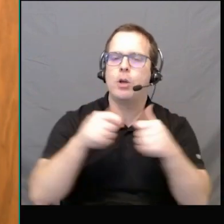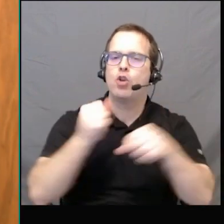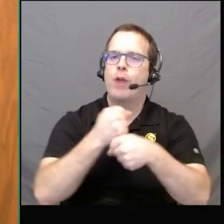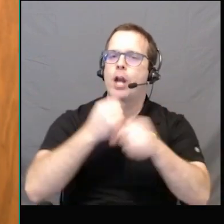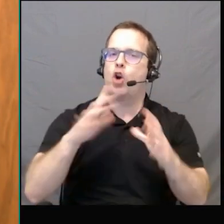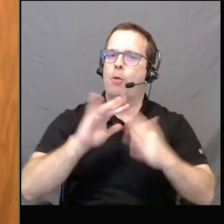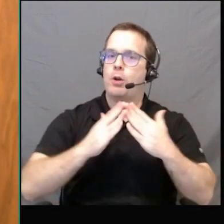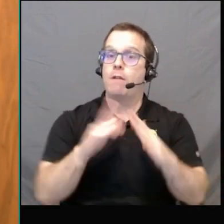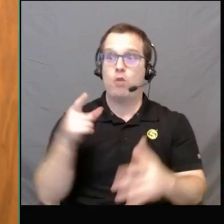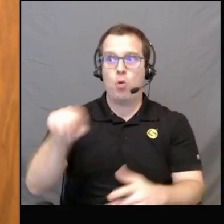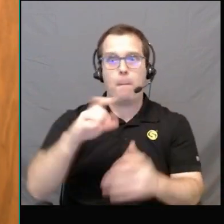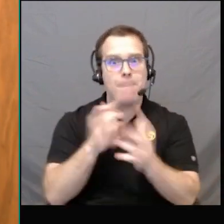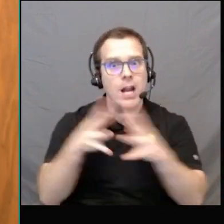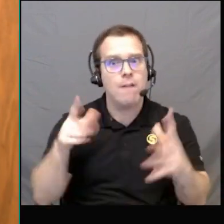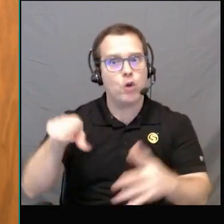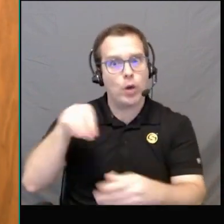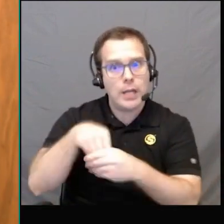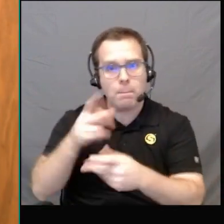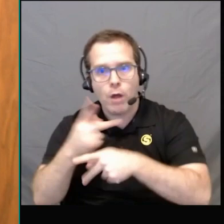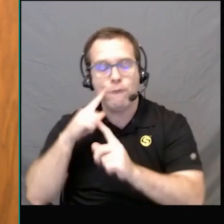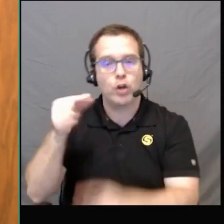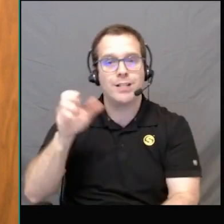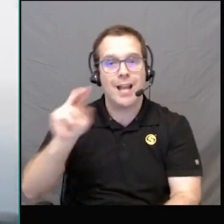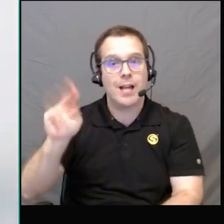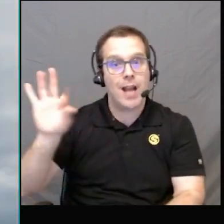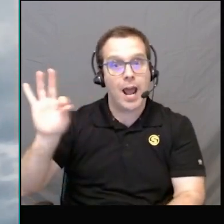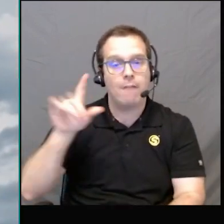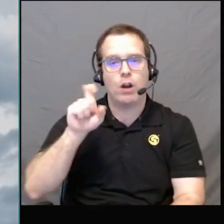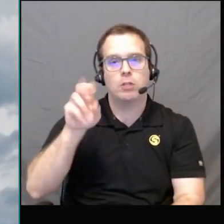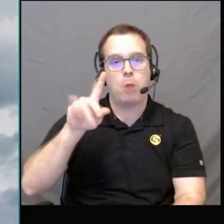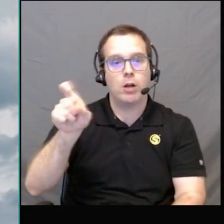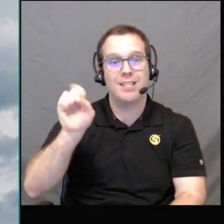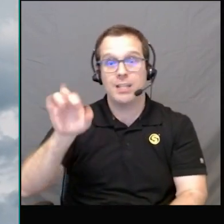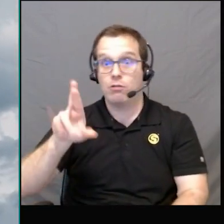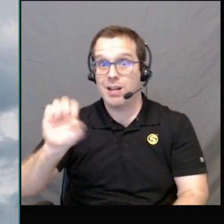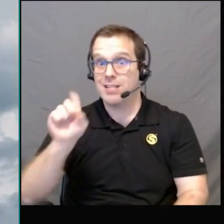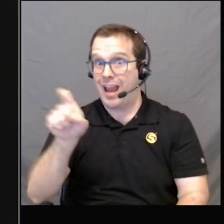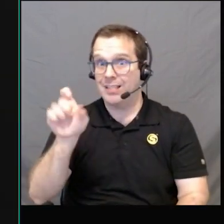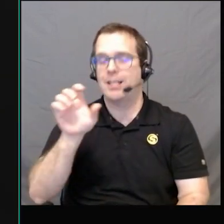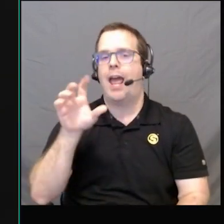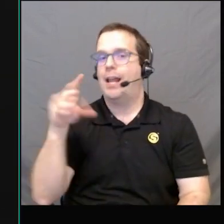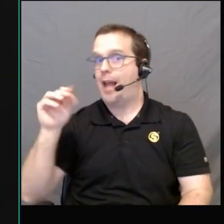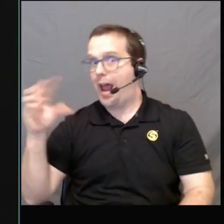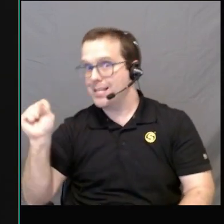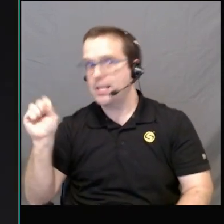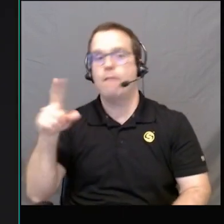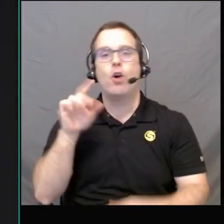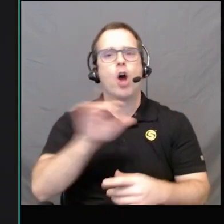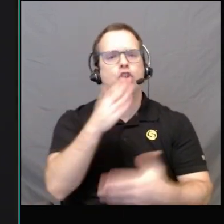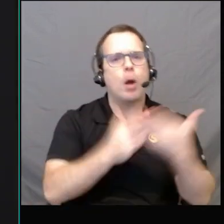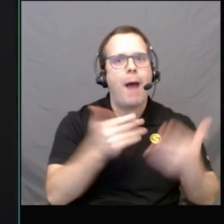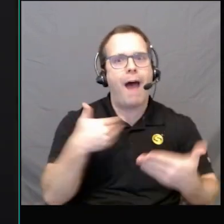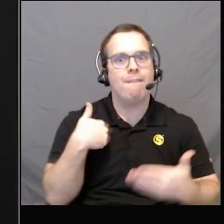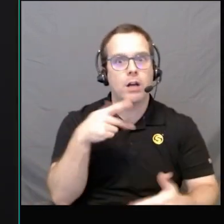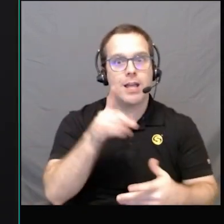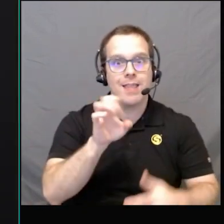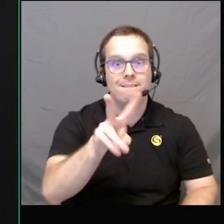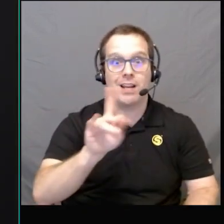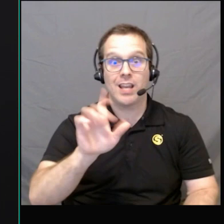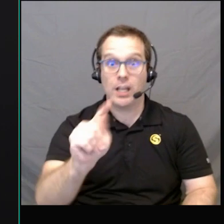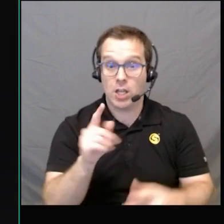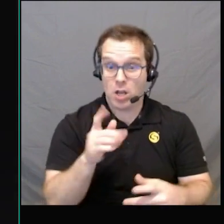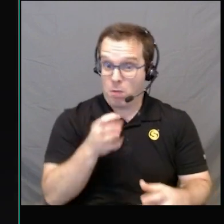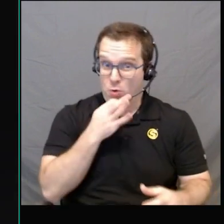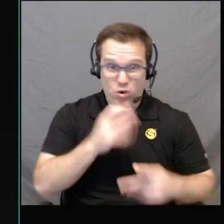for Gen 9 games for the Xbox Series X and S. Some were just activating new dev kits, and production was about to hit full swing, and then